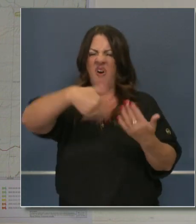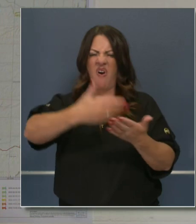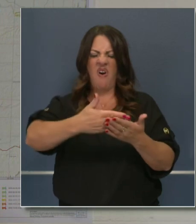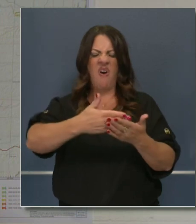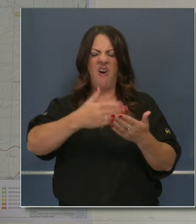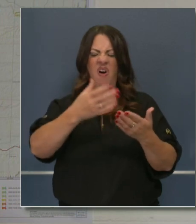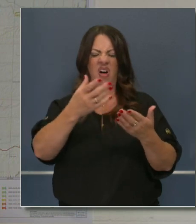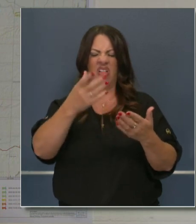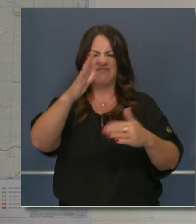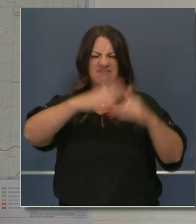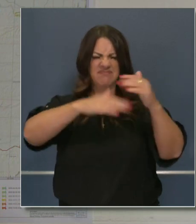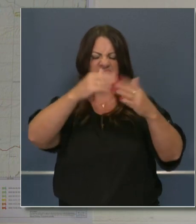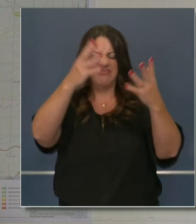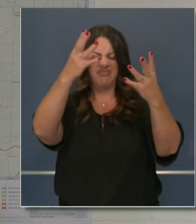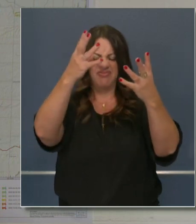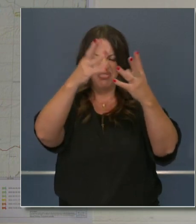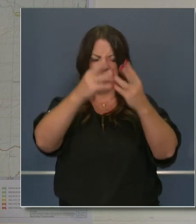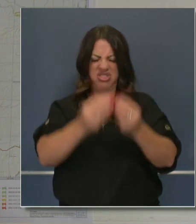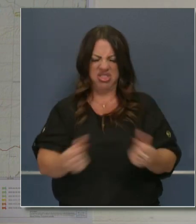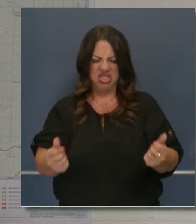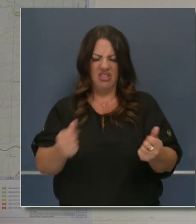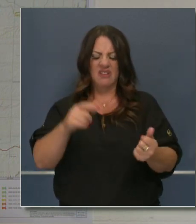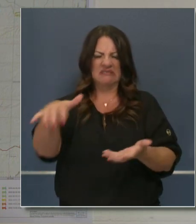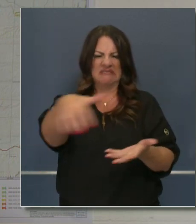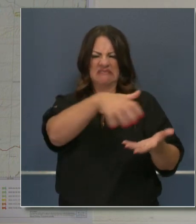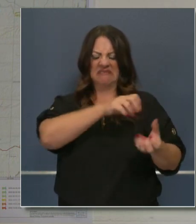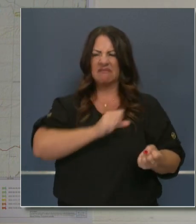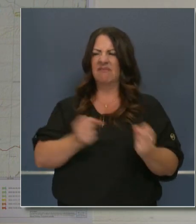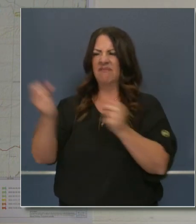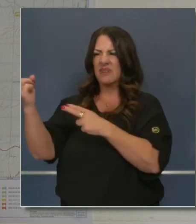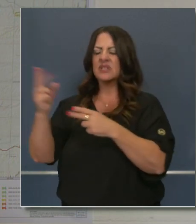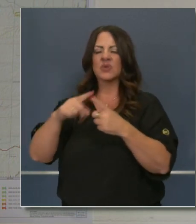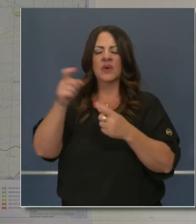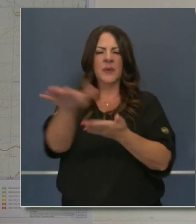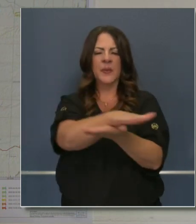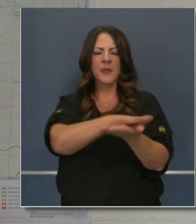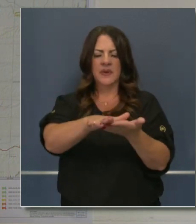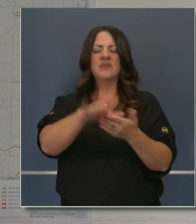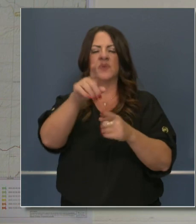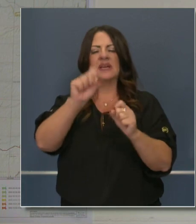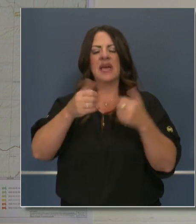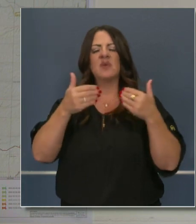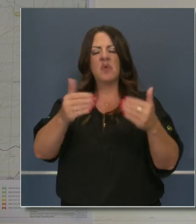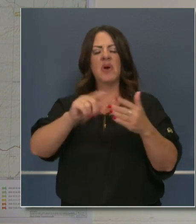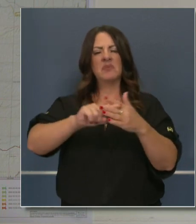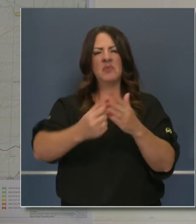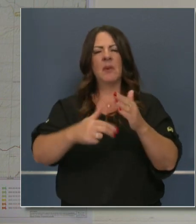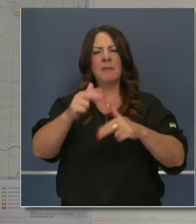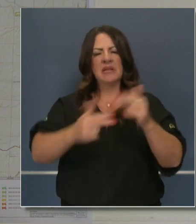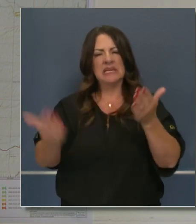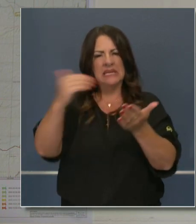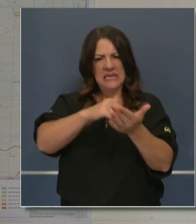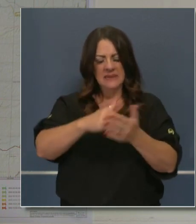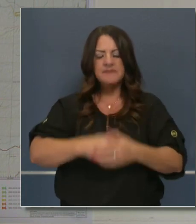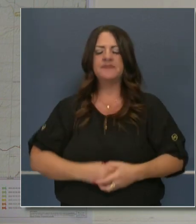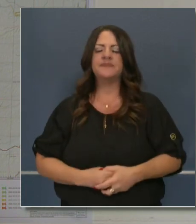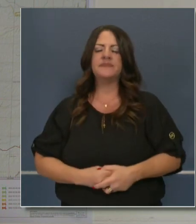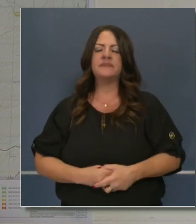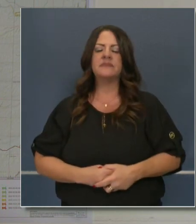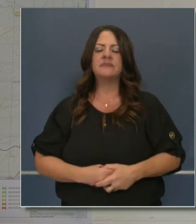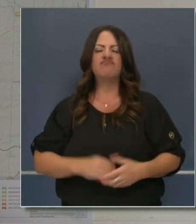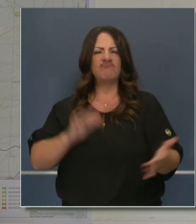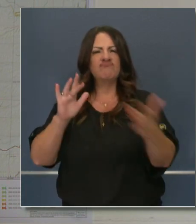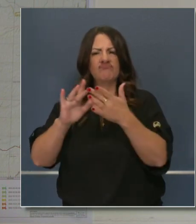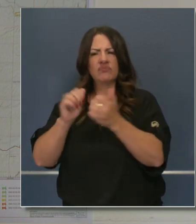your property prepared for rebuilding. While that's all happening, we are working closely